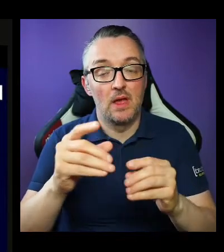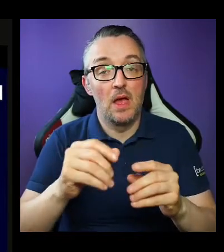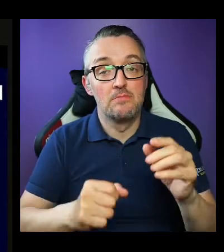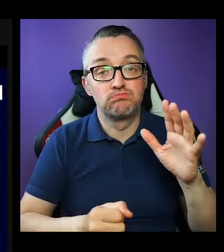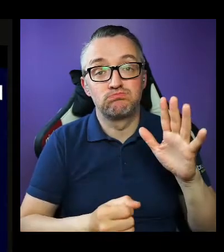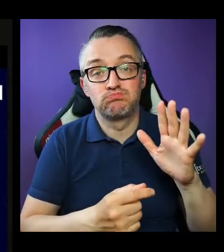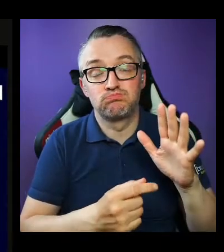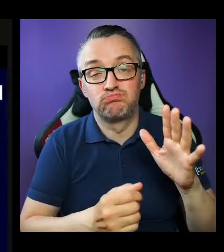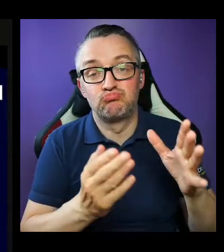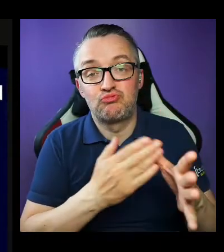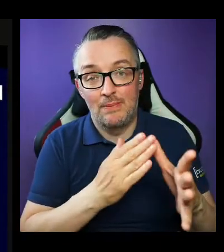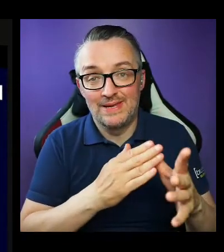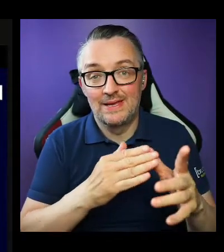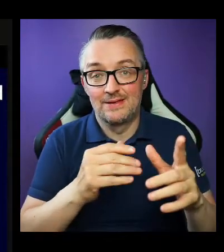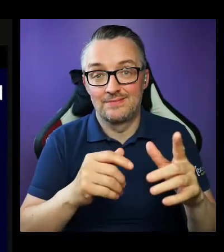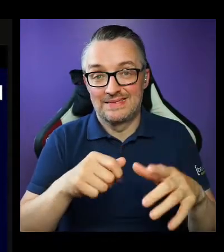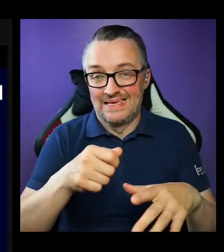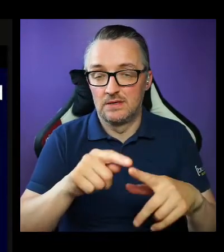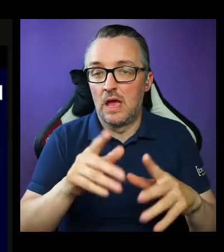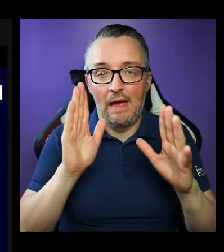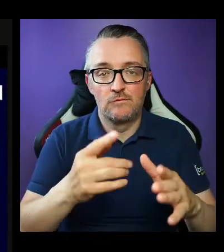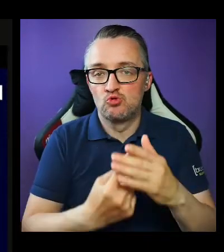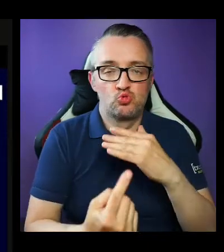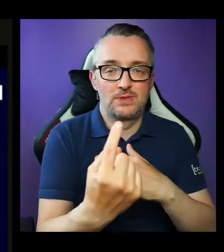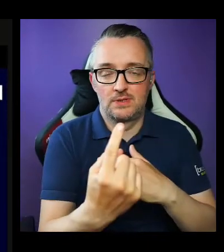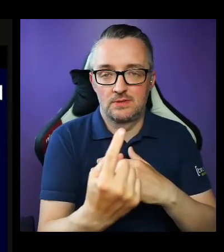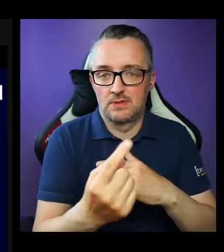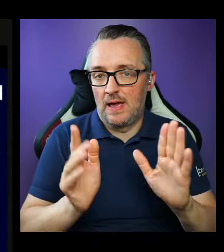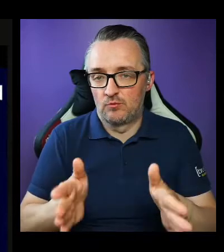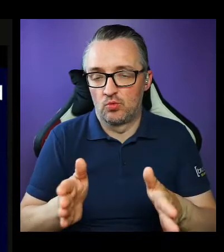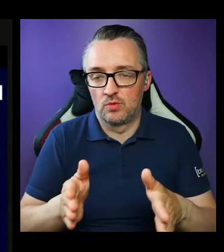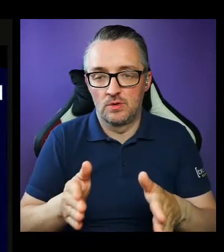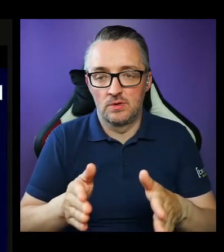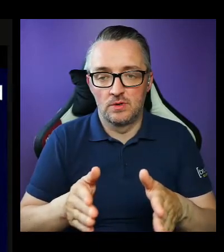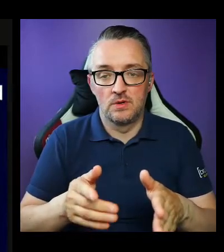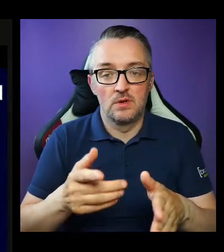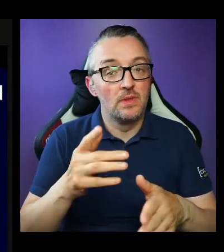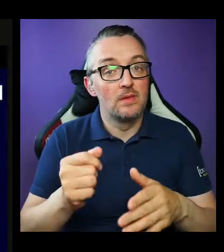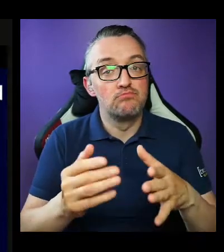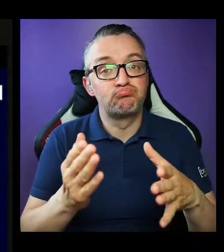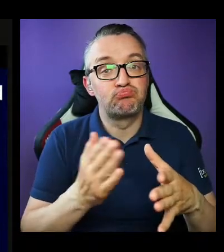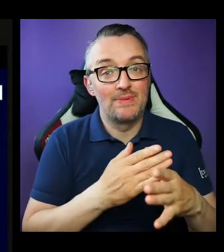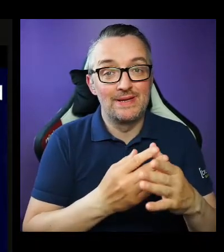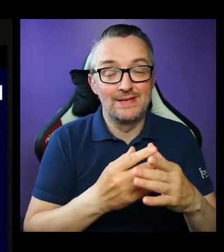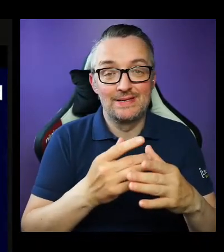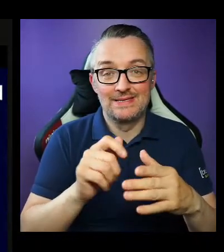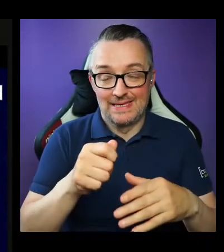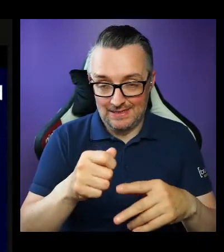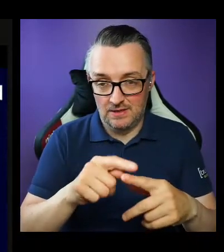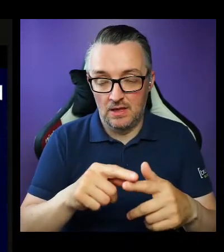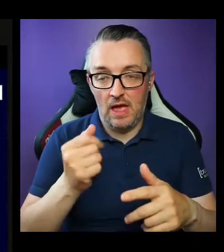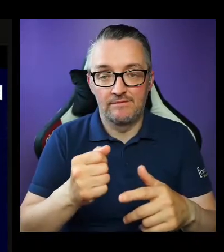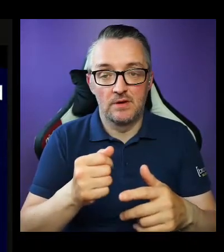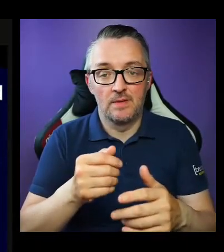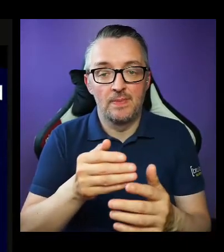key has to be unique. And in our case, we have the primary key is composed of the